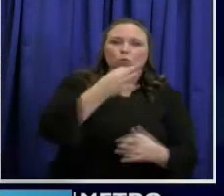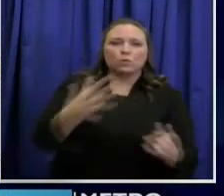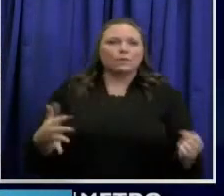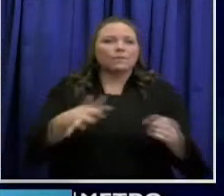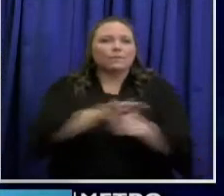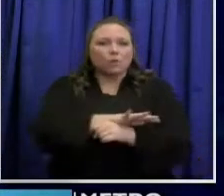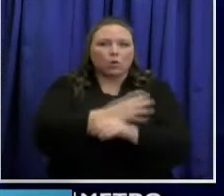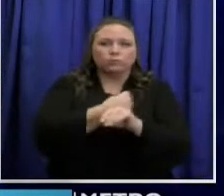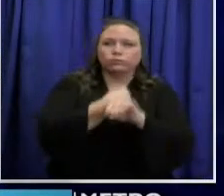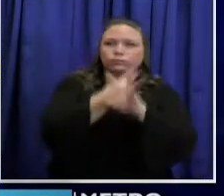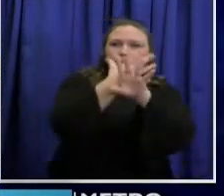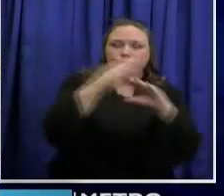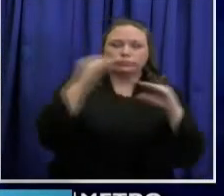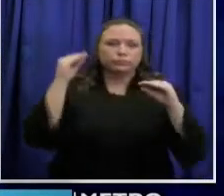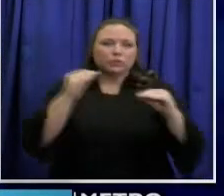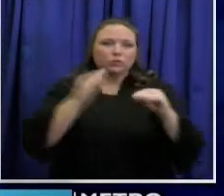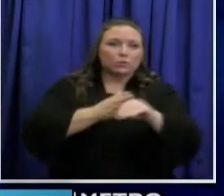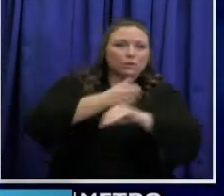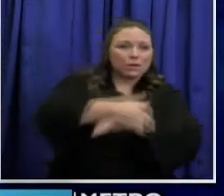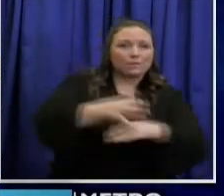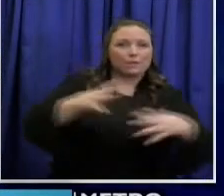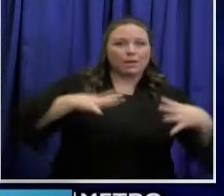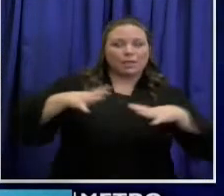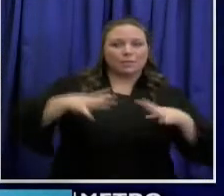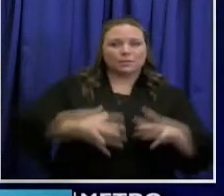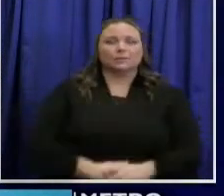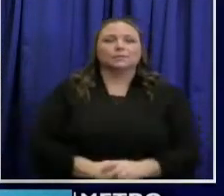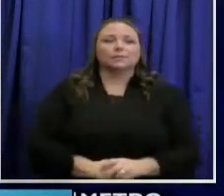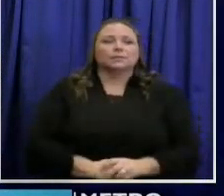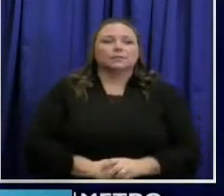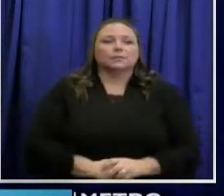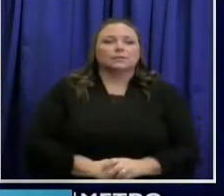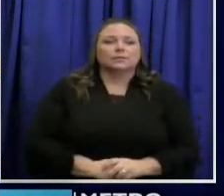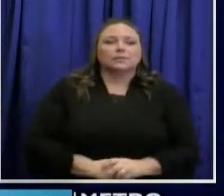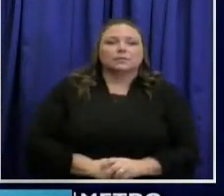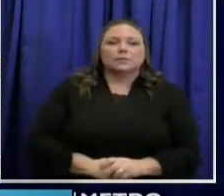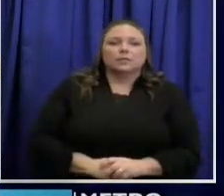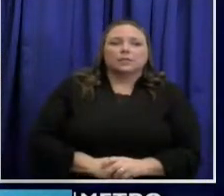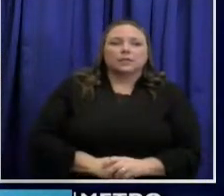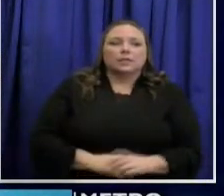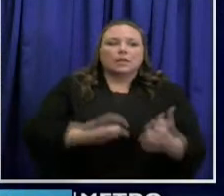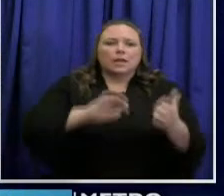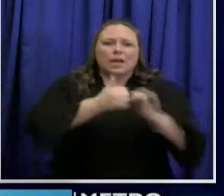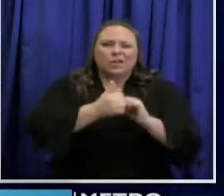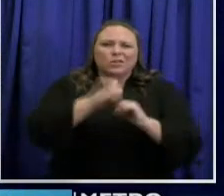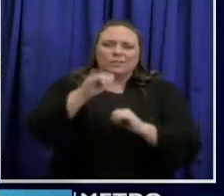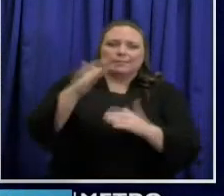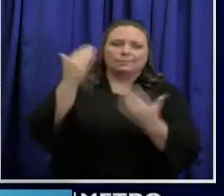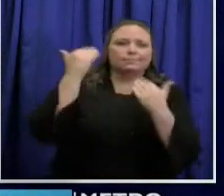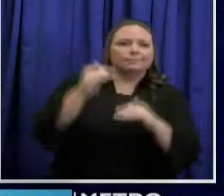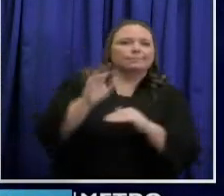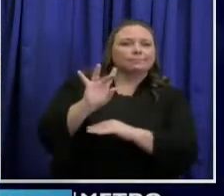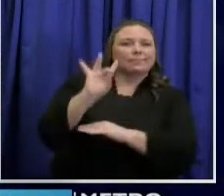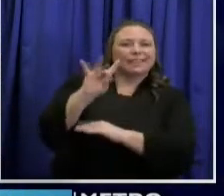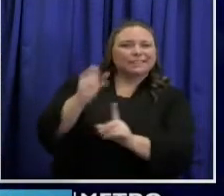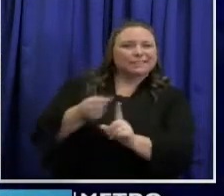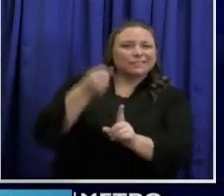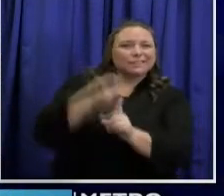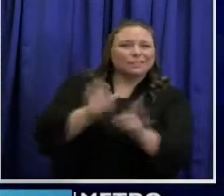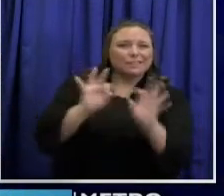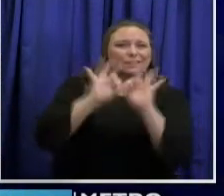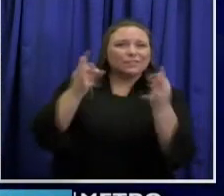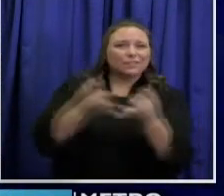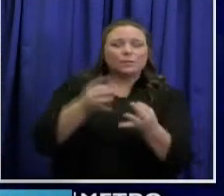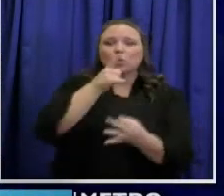after the Thanksgiving holiday. How does the gathering cap of 8 impact families who want